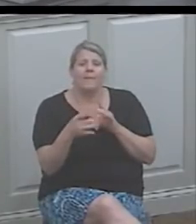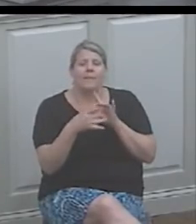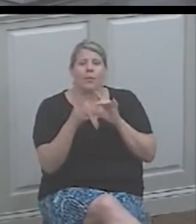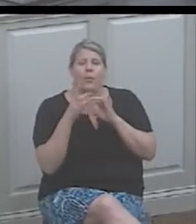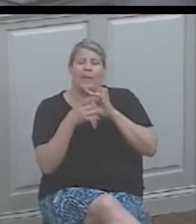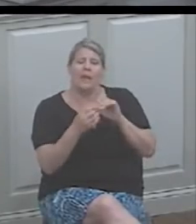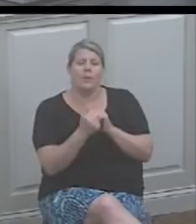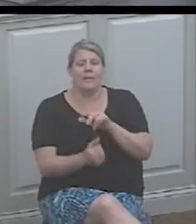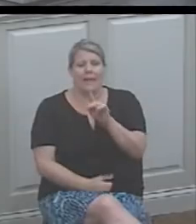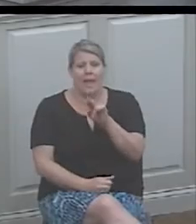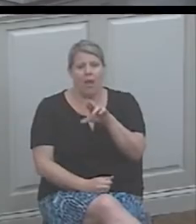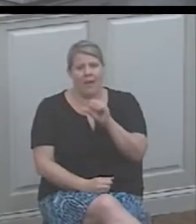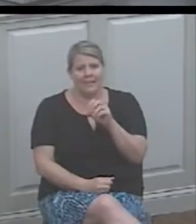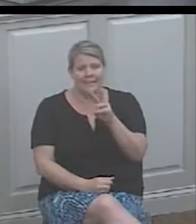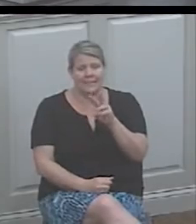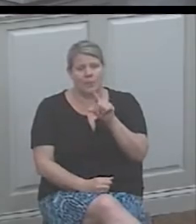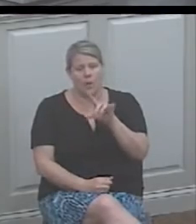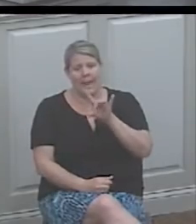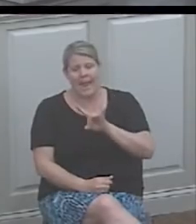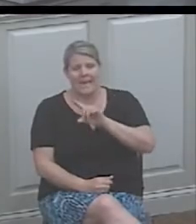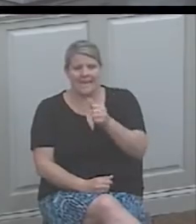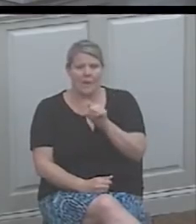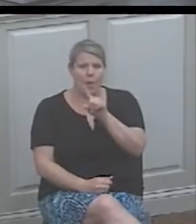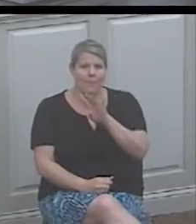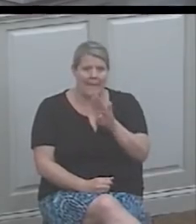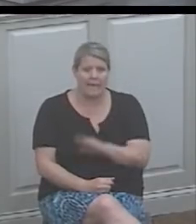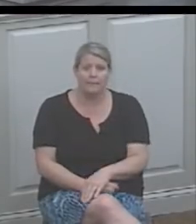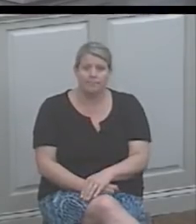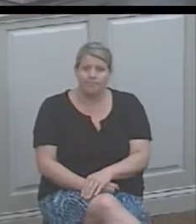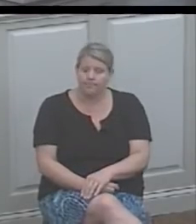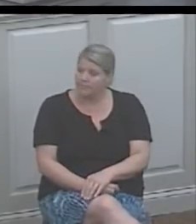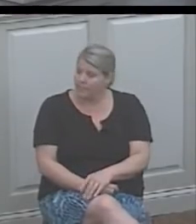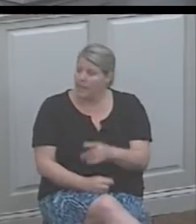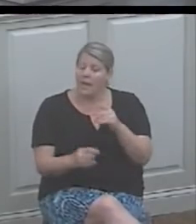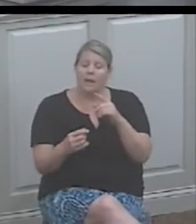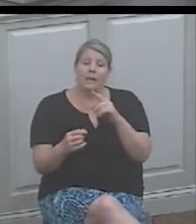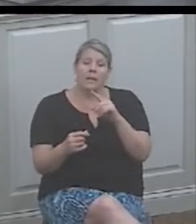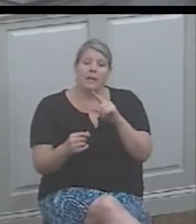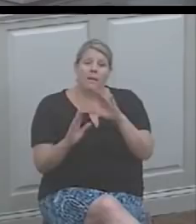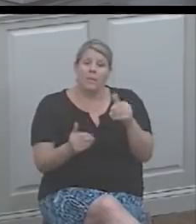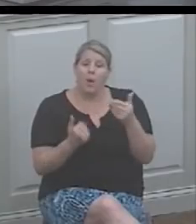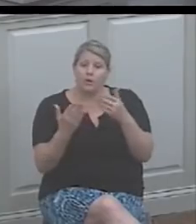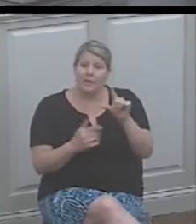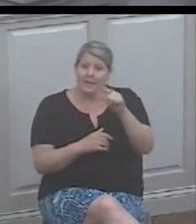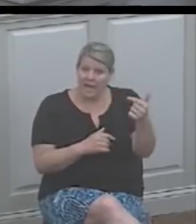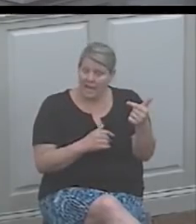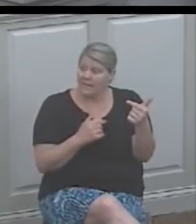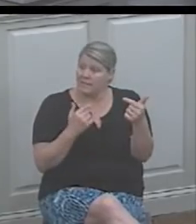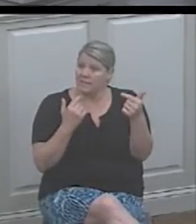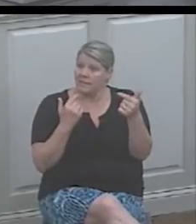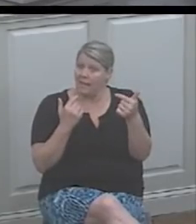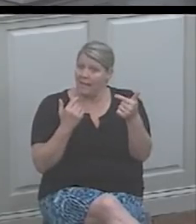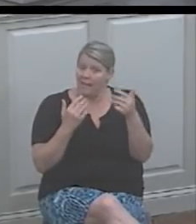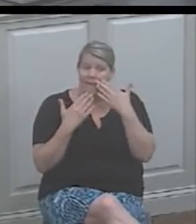61-810-1B. We have a motion by Commissioner Terry. Is there a second? Second. Thank you, Commissioner